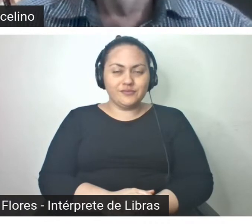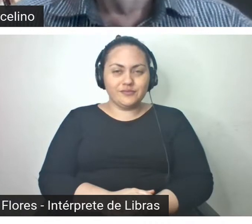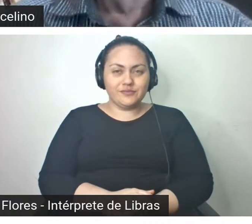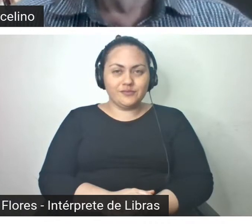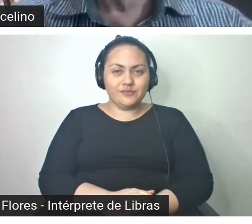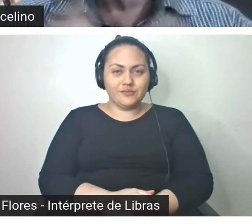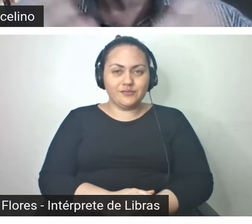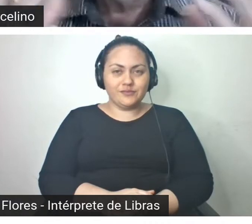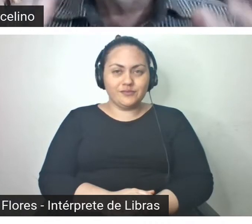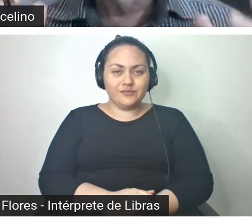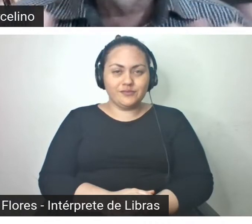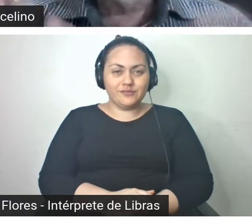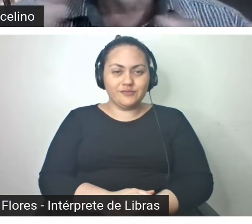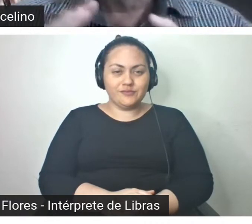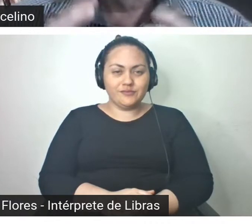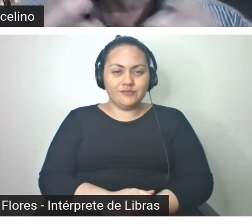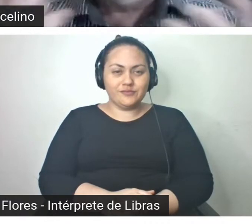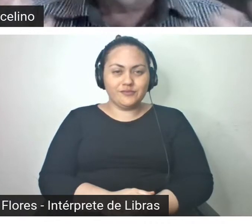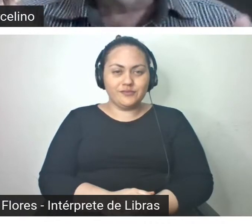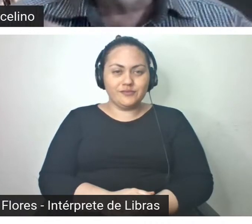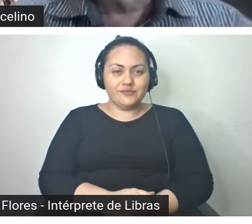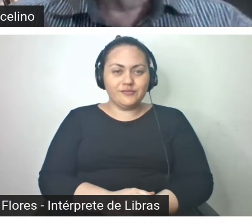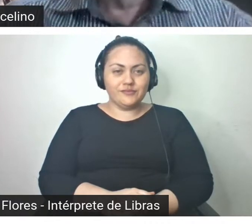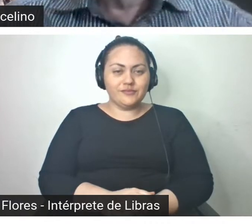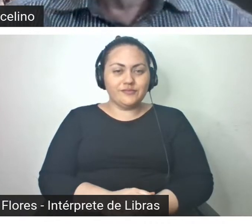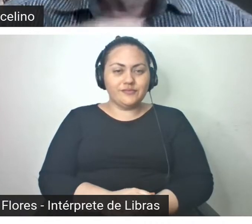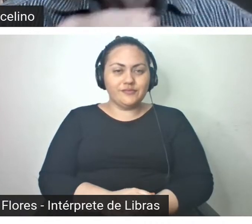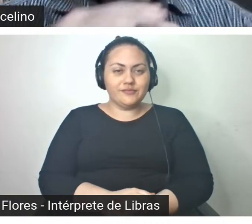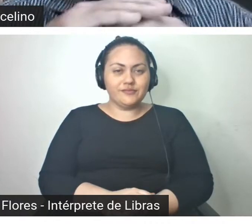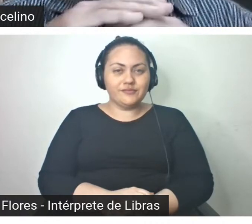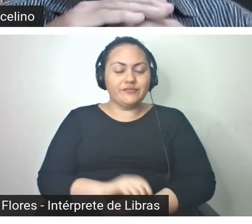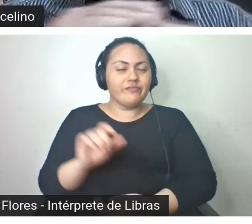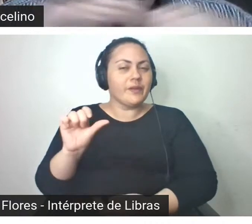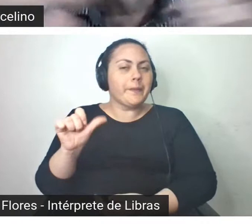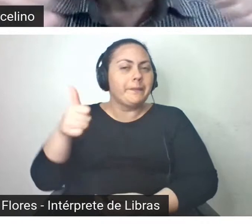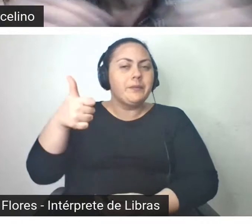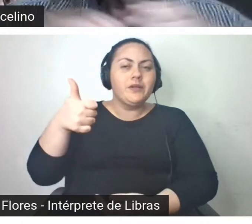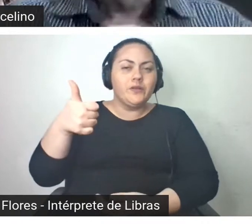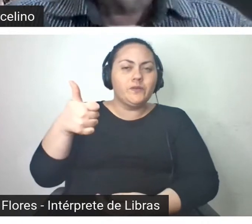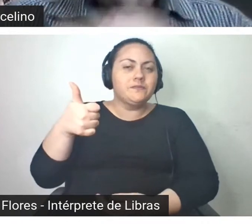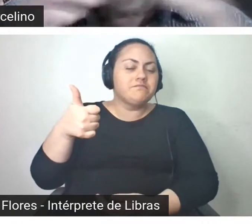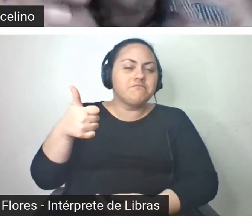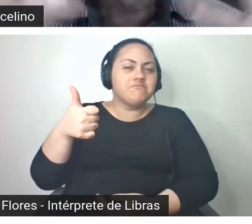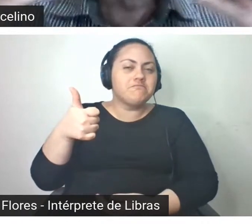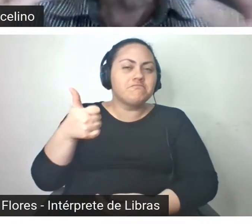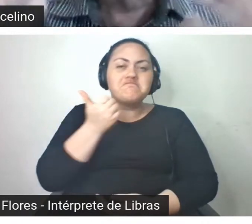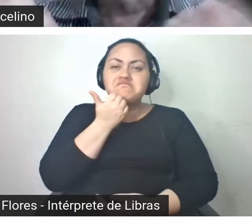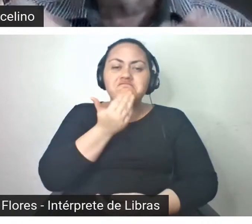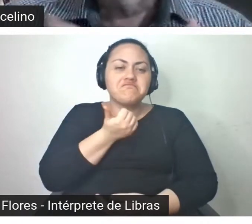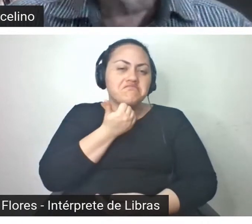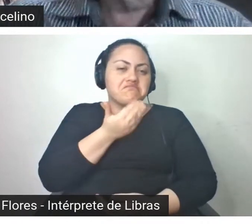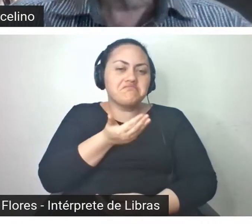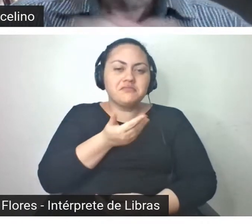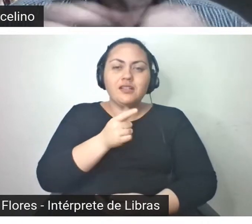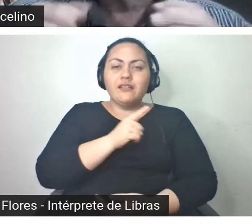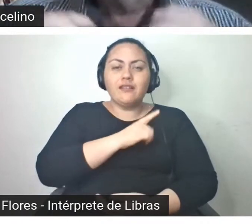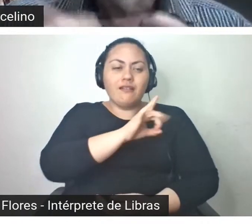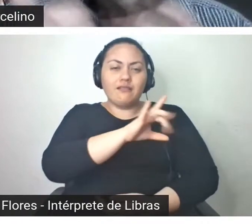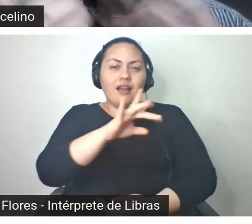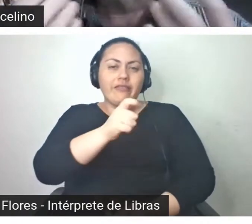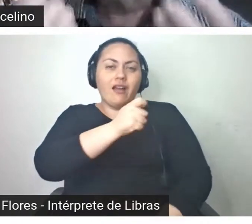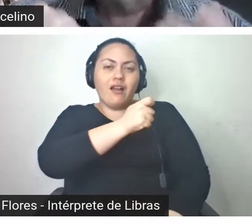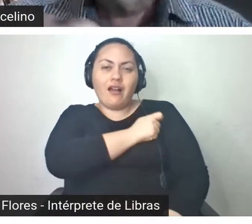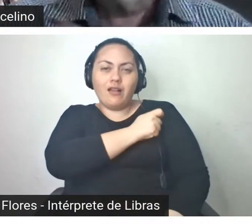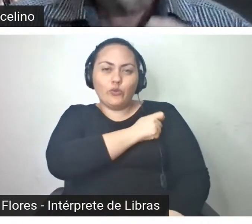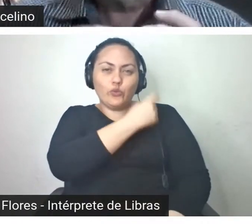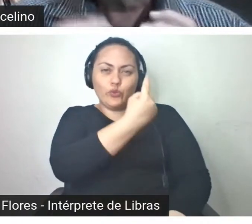discuss. Primeiro, que não basta que todos, o gasto por estudante em todas